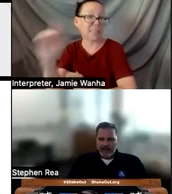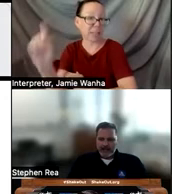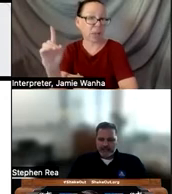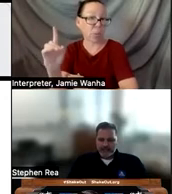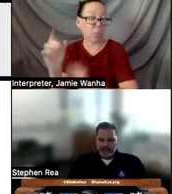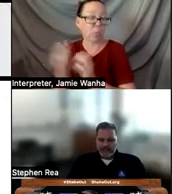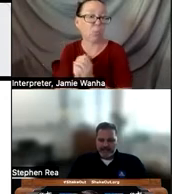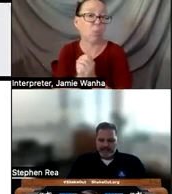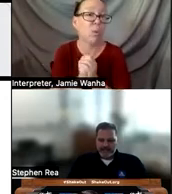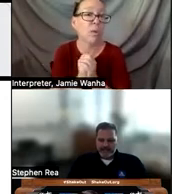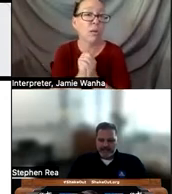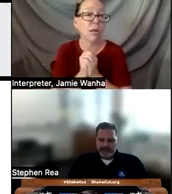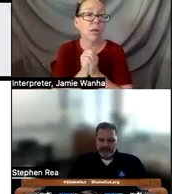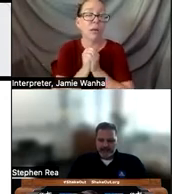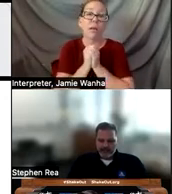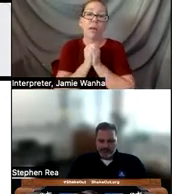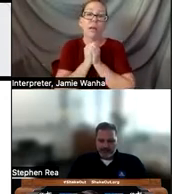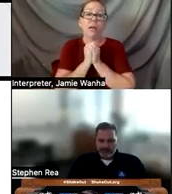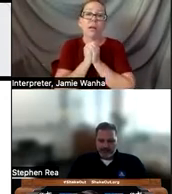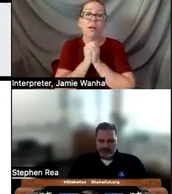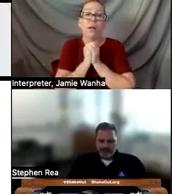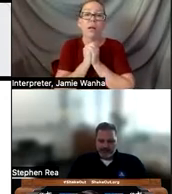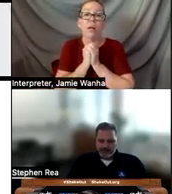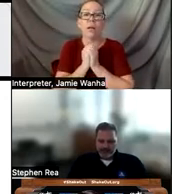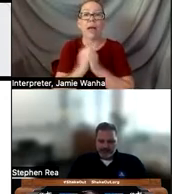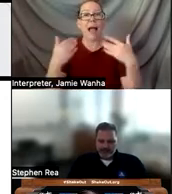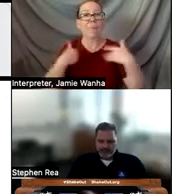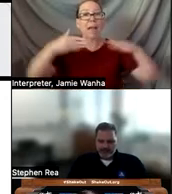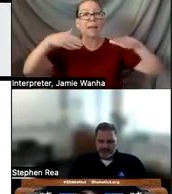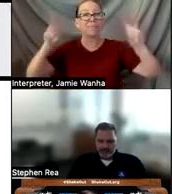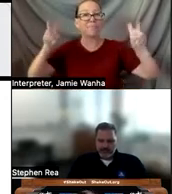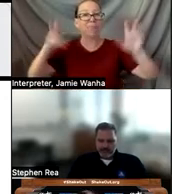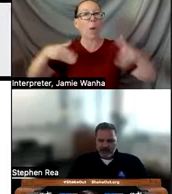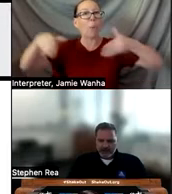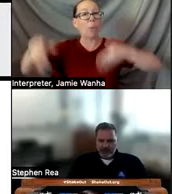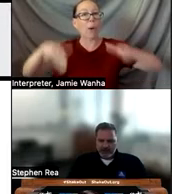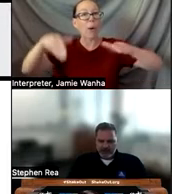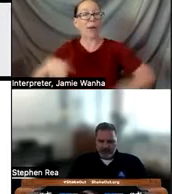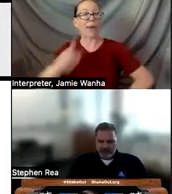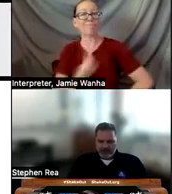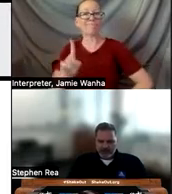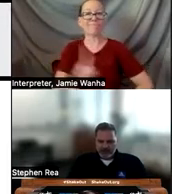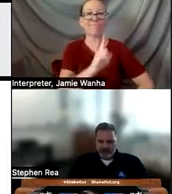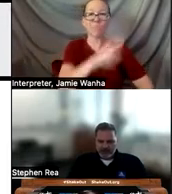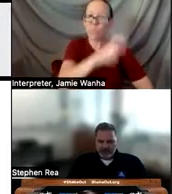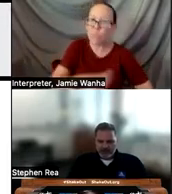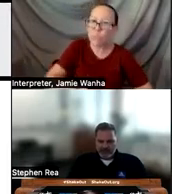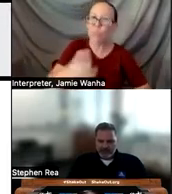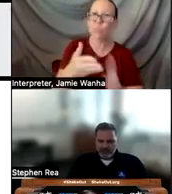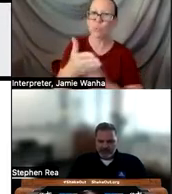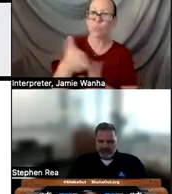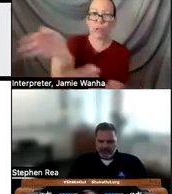And I always like to take a little, I call it my little walking tour of the fault, and it comes in off of Coronado Island through a